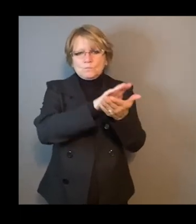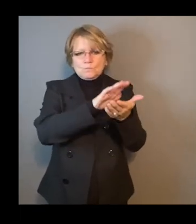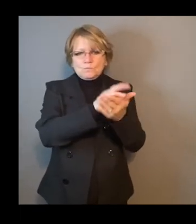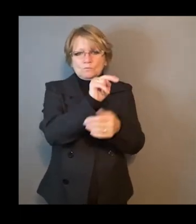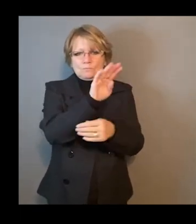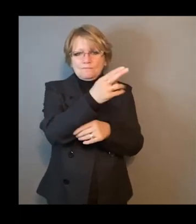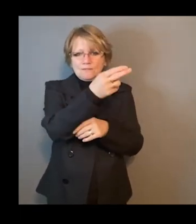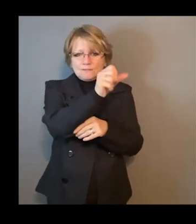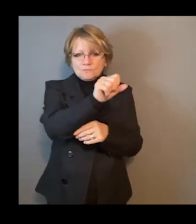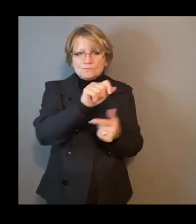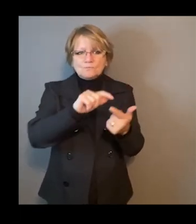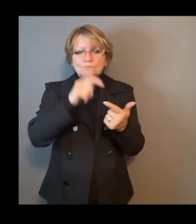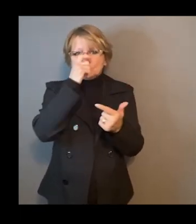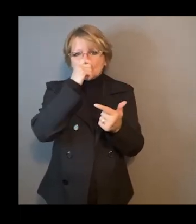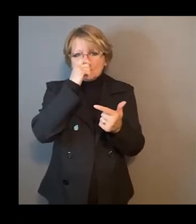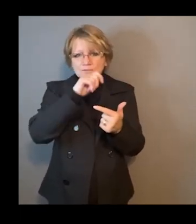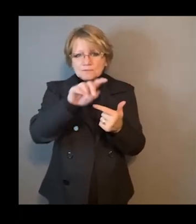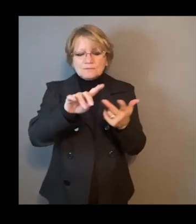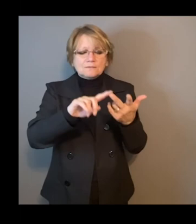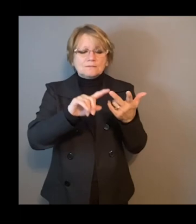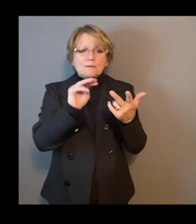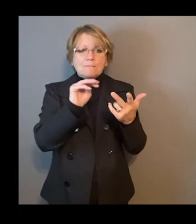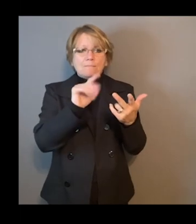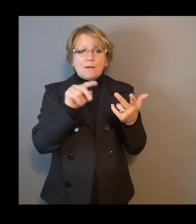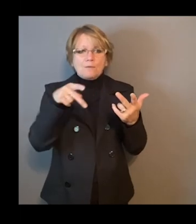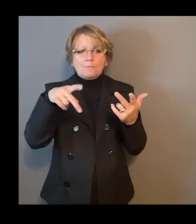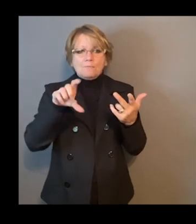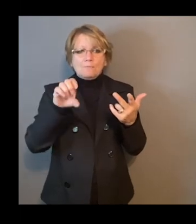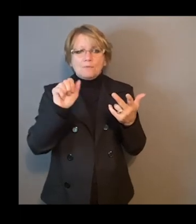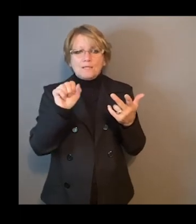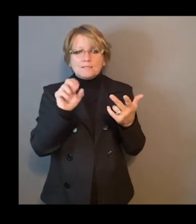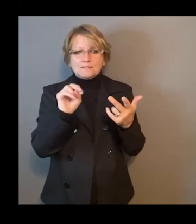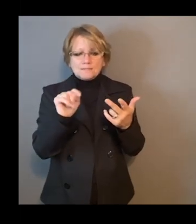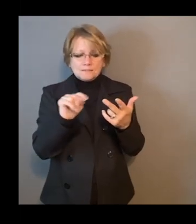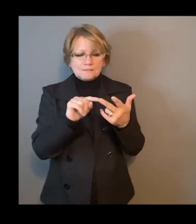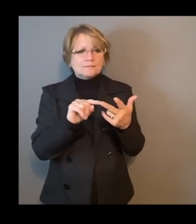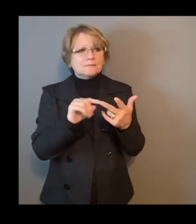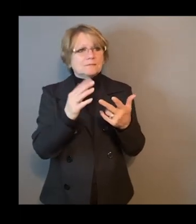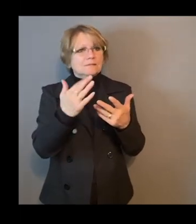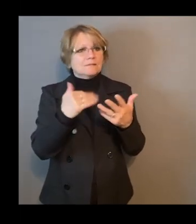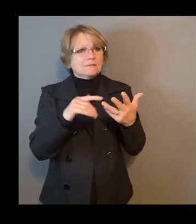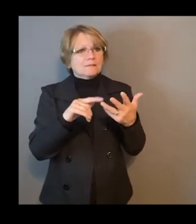schools, New Bedford High, Taunton, Mount Pleasant,